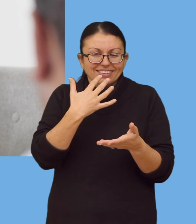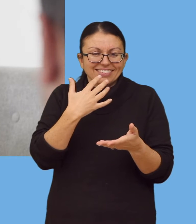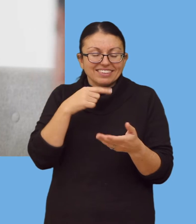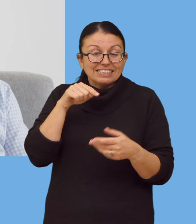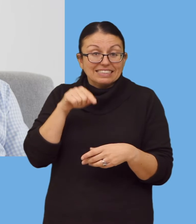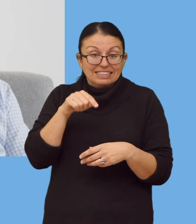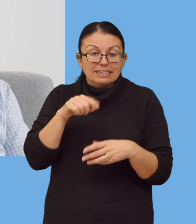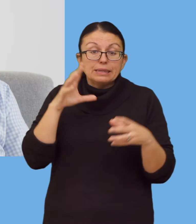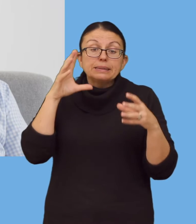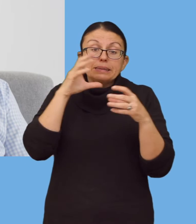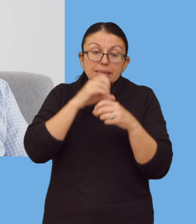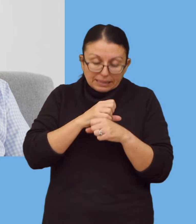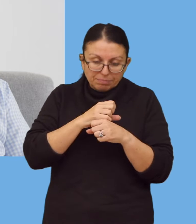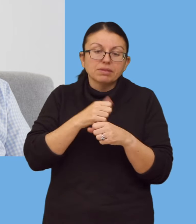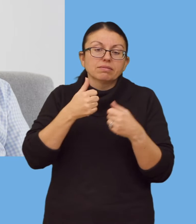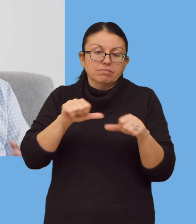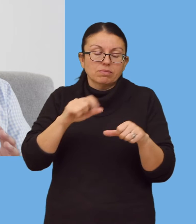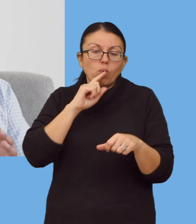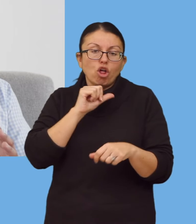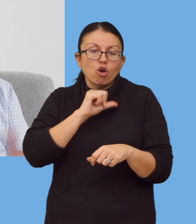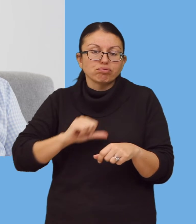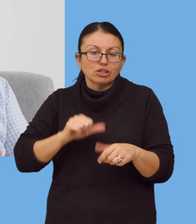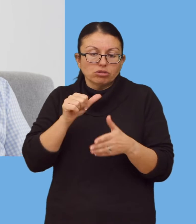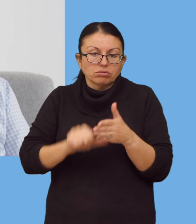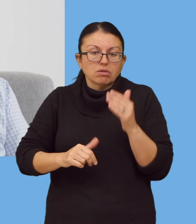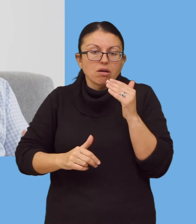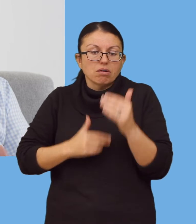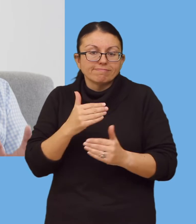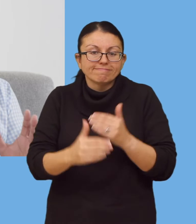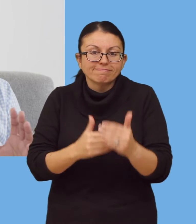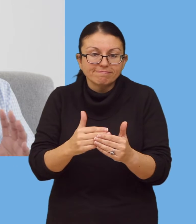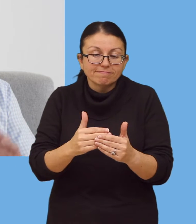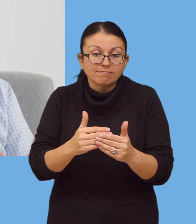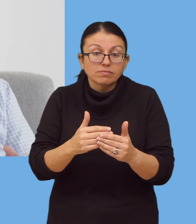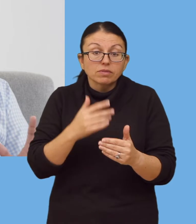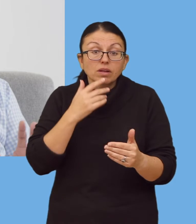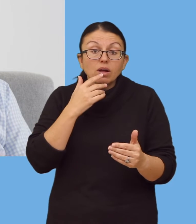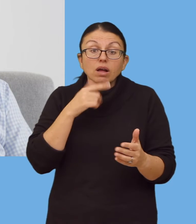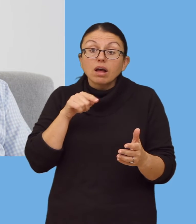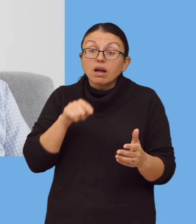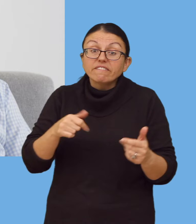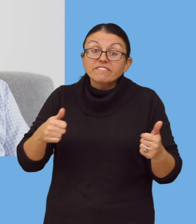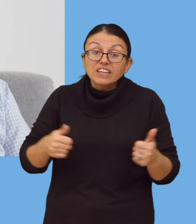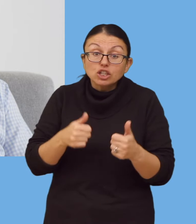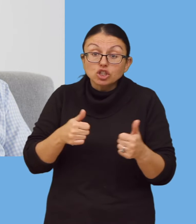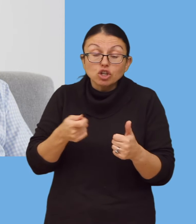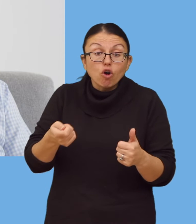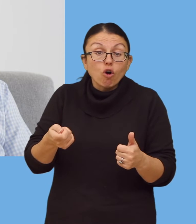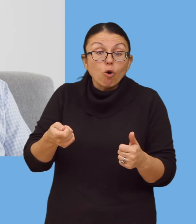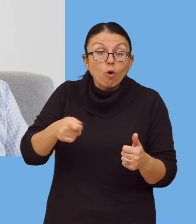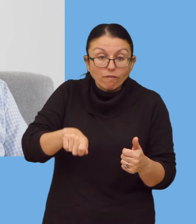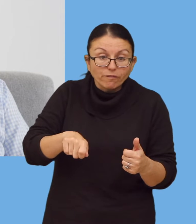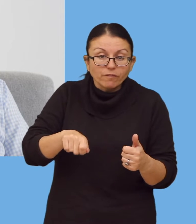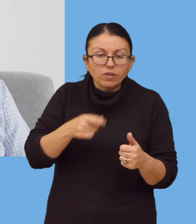mask. Once you're asleep, your procedure will happen, and then we'll turn everything off once it's